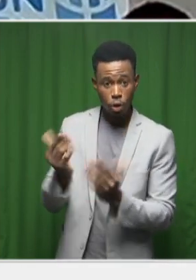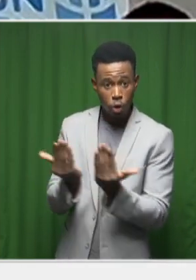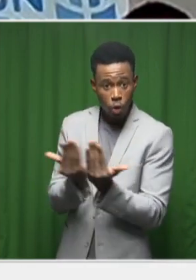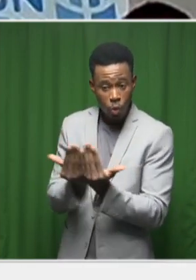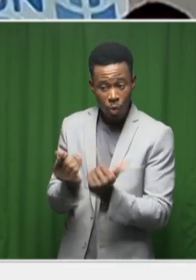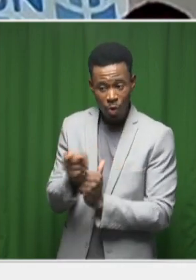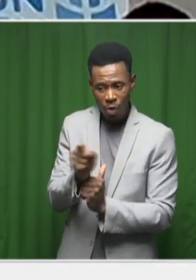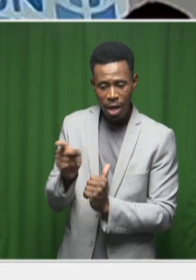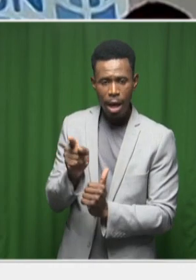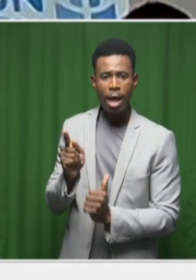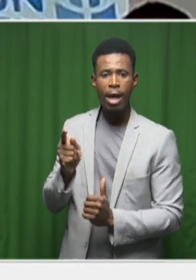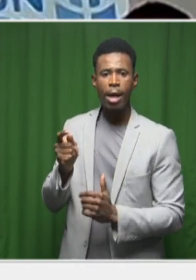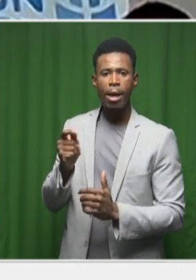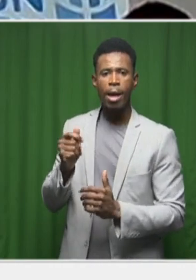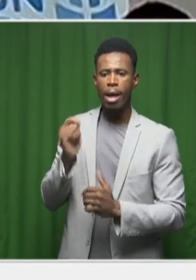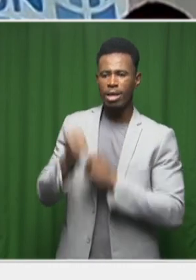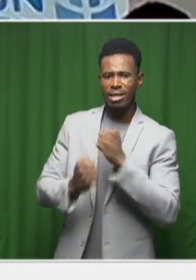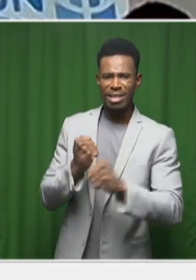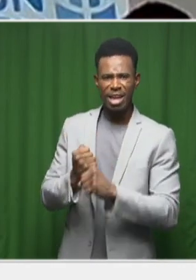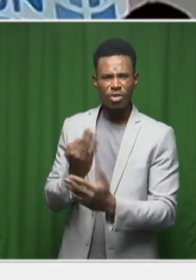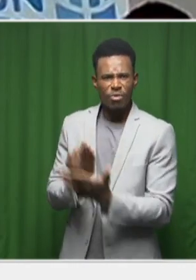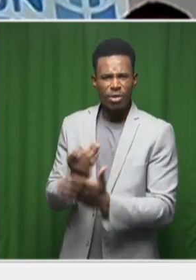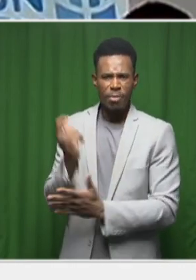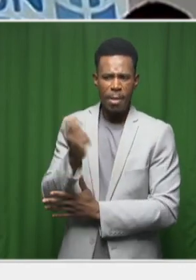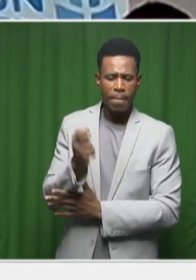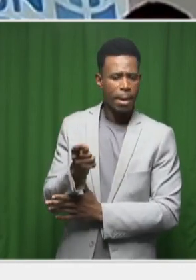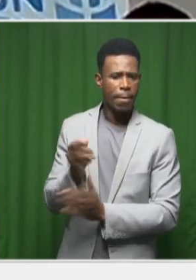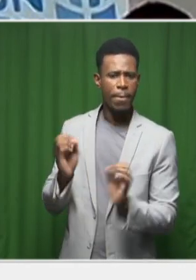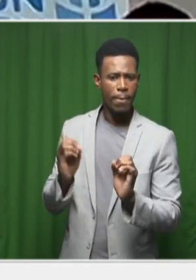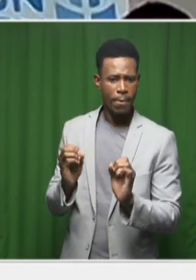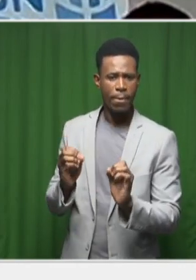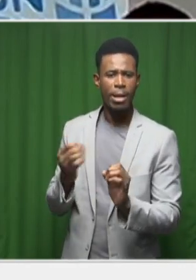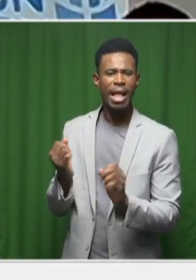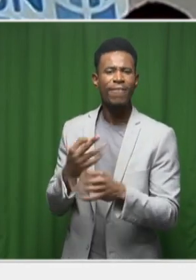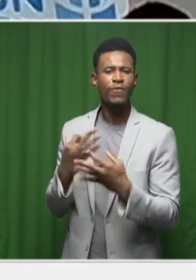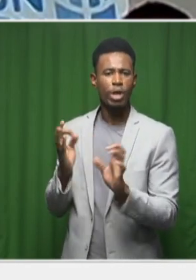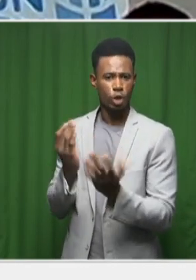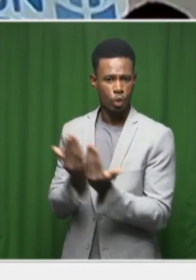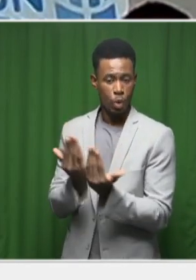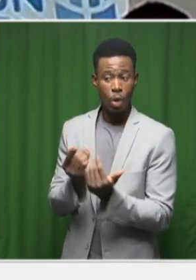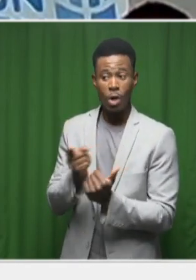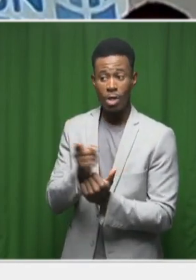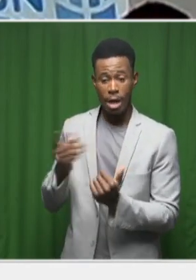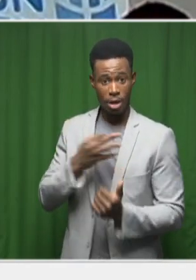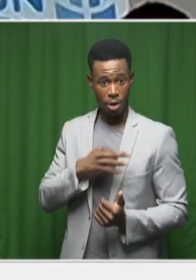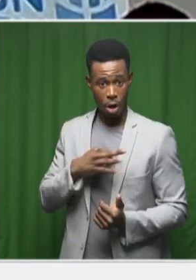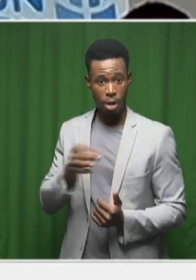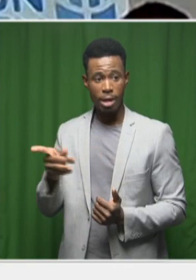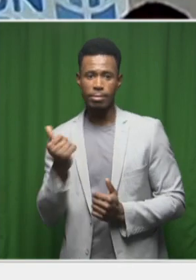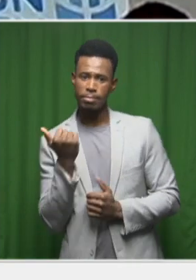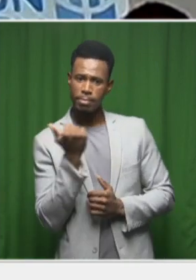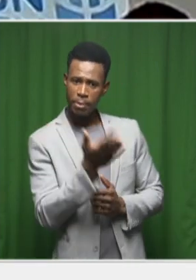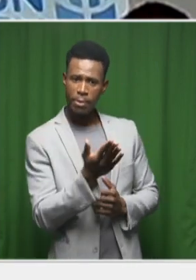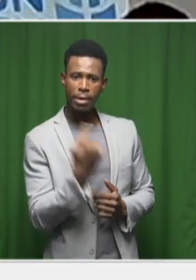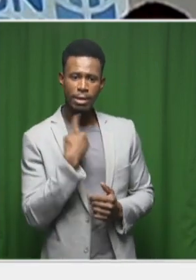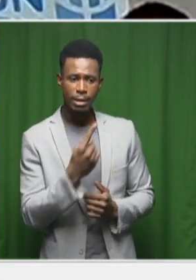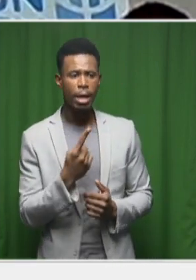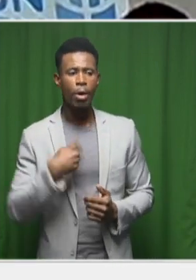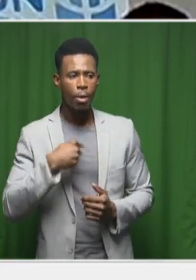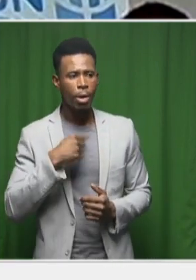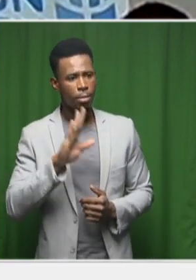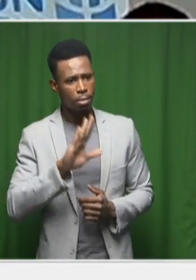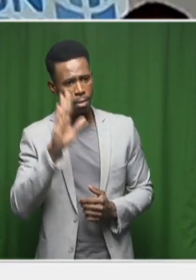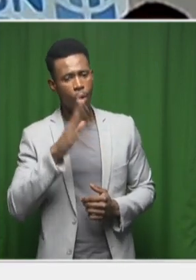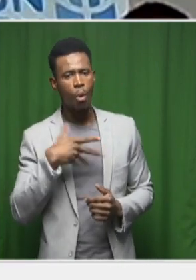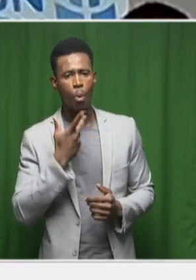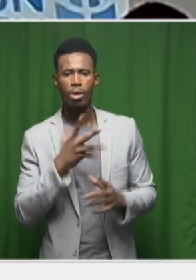their hand to say they will be part of the ICT within their own schools. So we are how they were chosen, they come